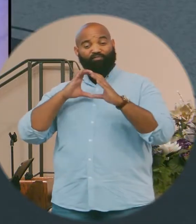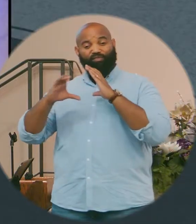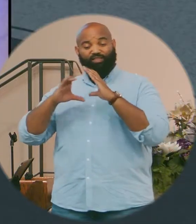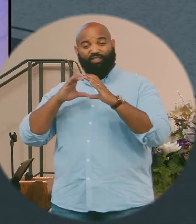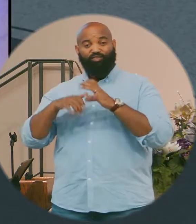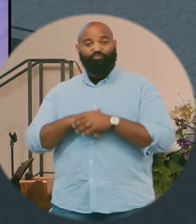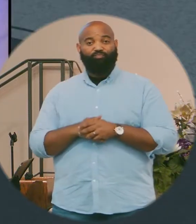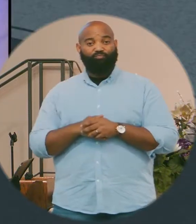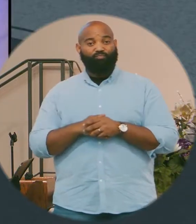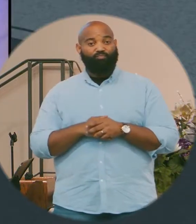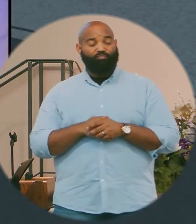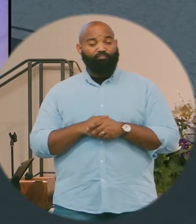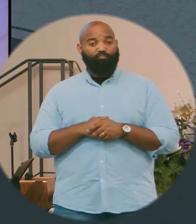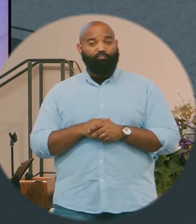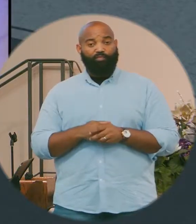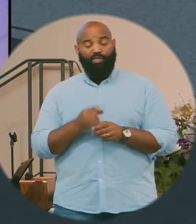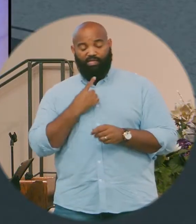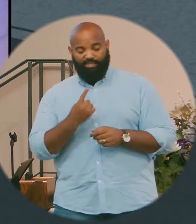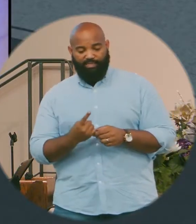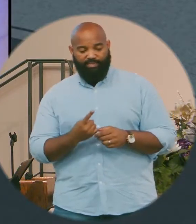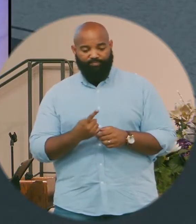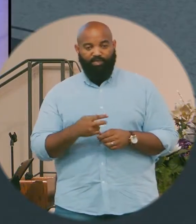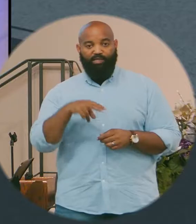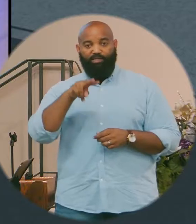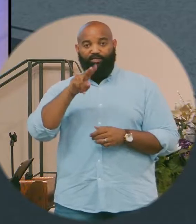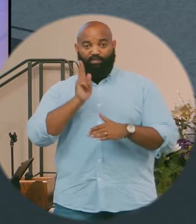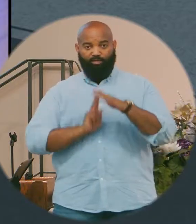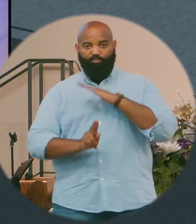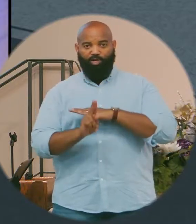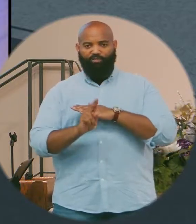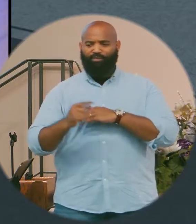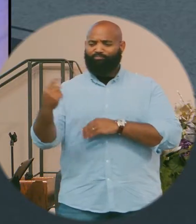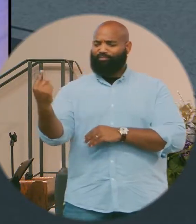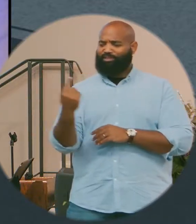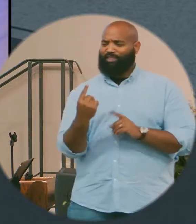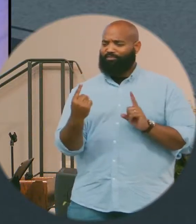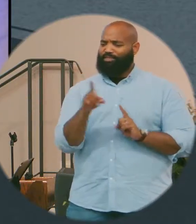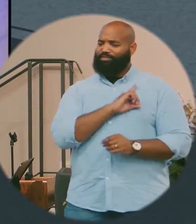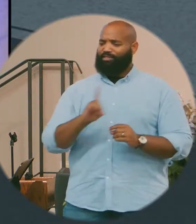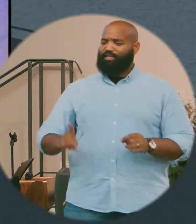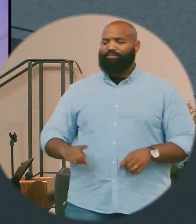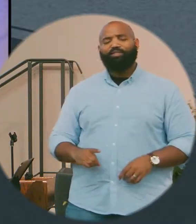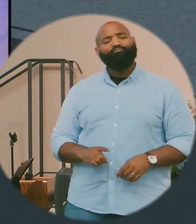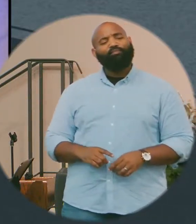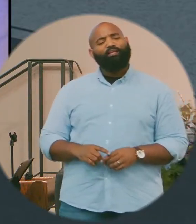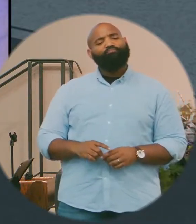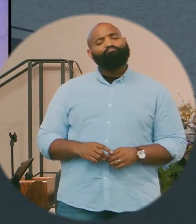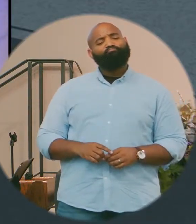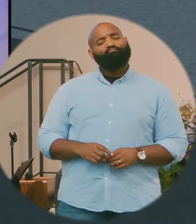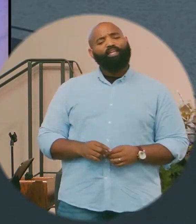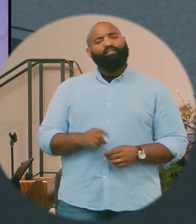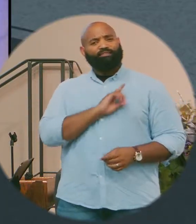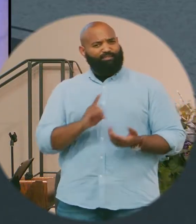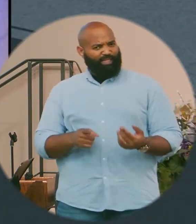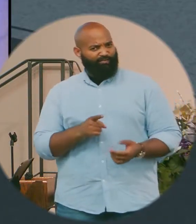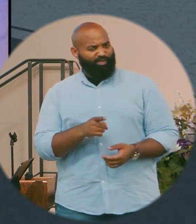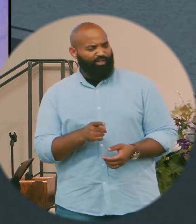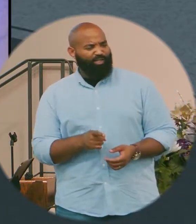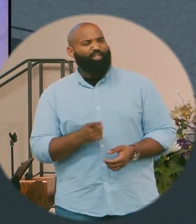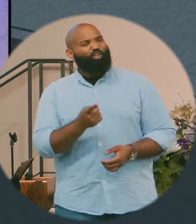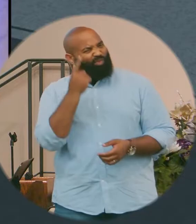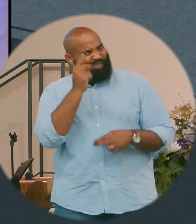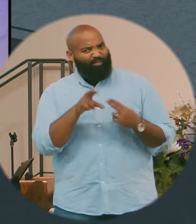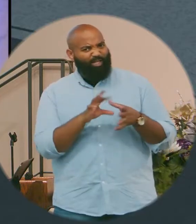verse 12. What it was is Nathan came up to David and he said, David, well, how would you feel if there was a rich